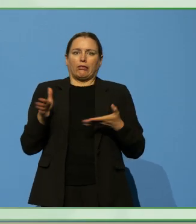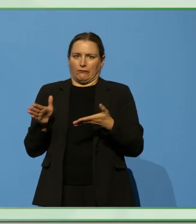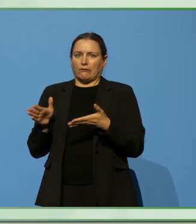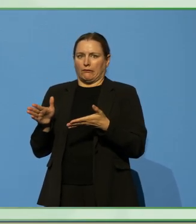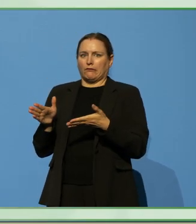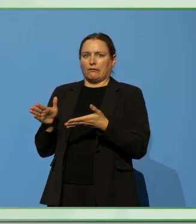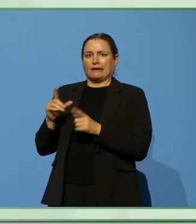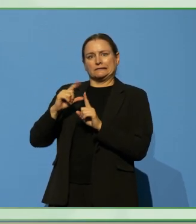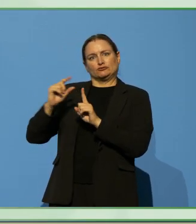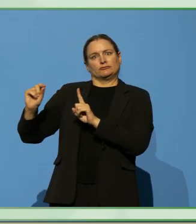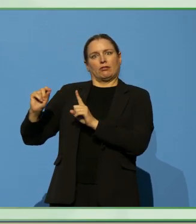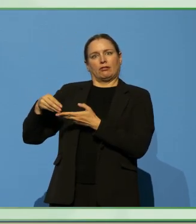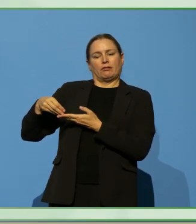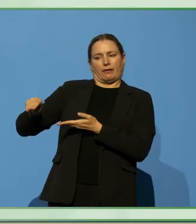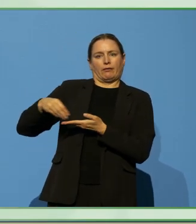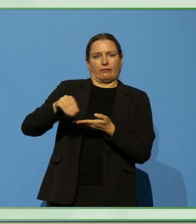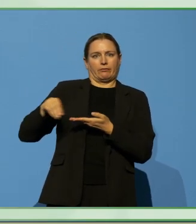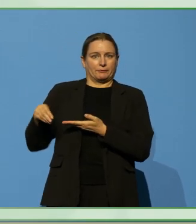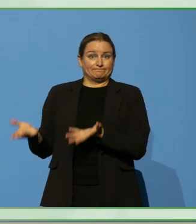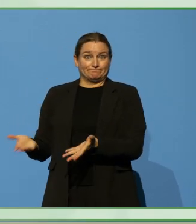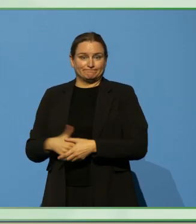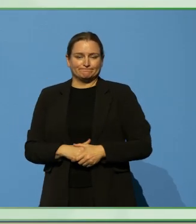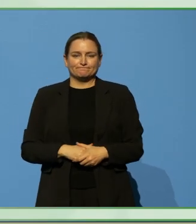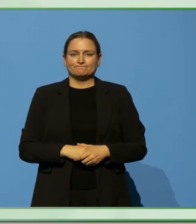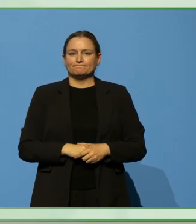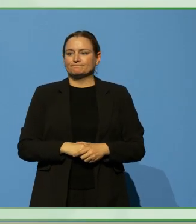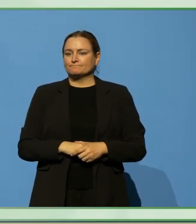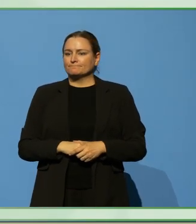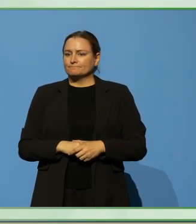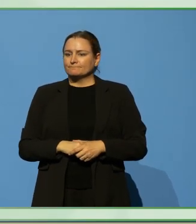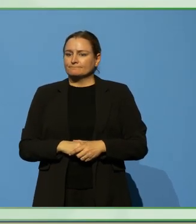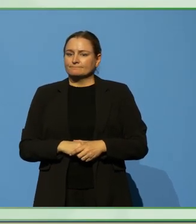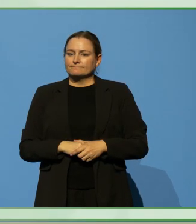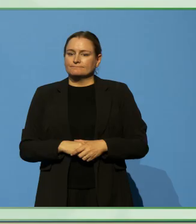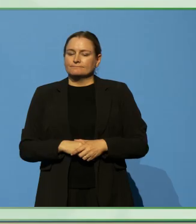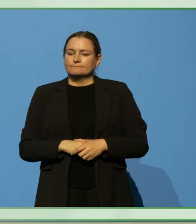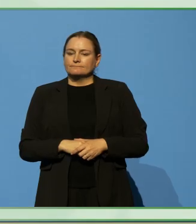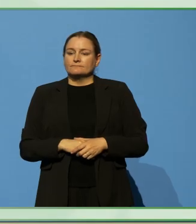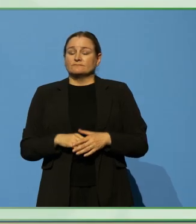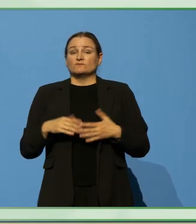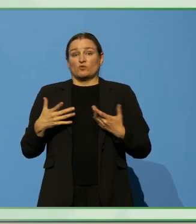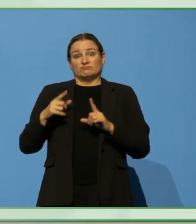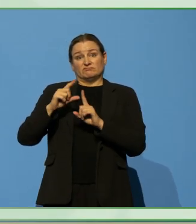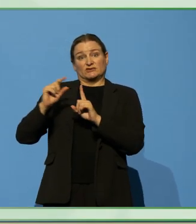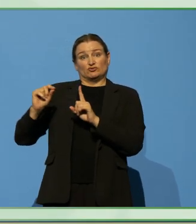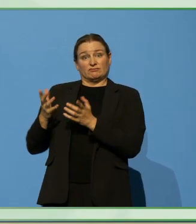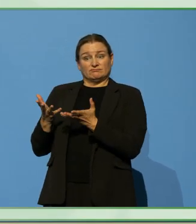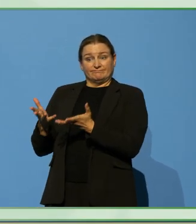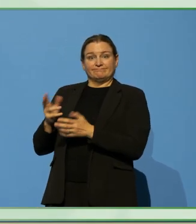well, evolving and becoming digital. On top, so I want to say that the digital euro is